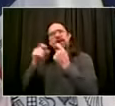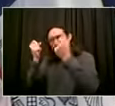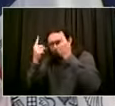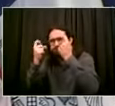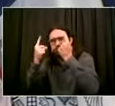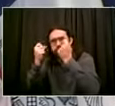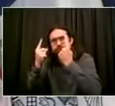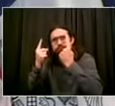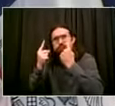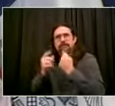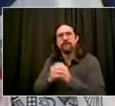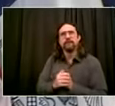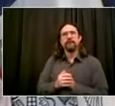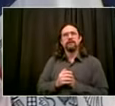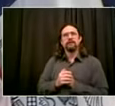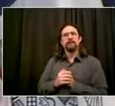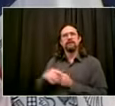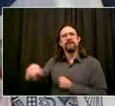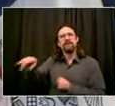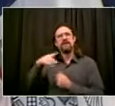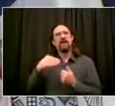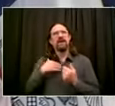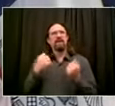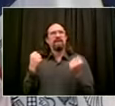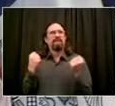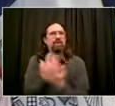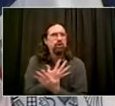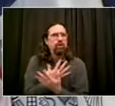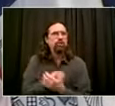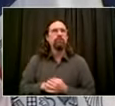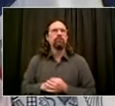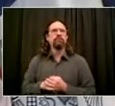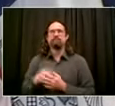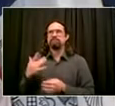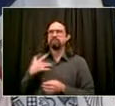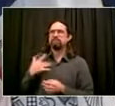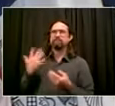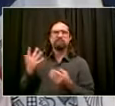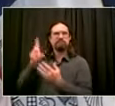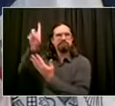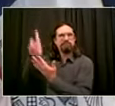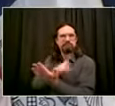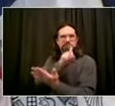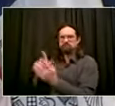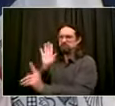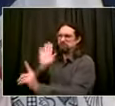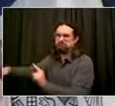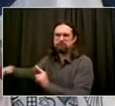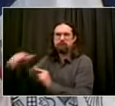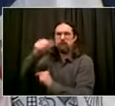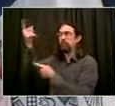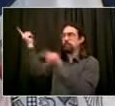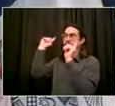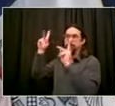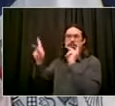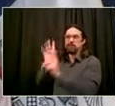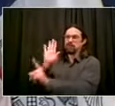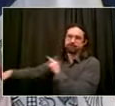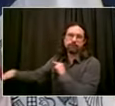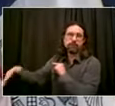of discrimination, and that we need to hear each other more and understand each other more. I did